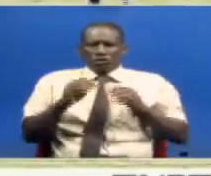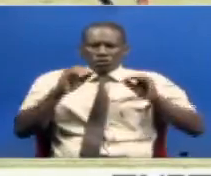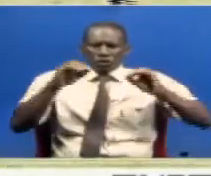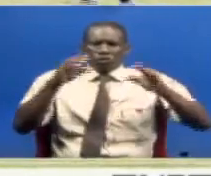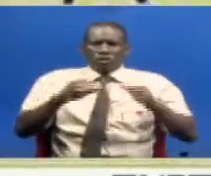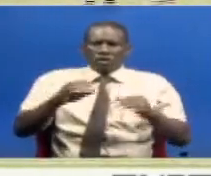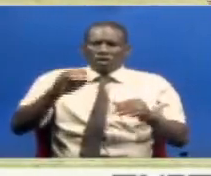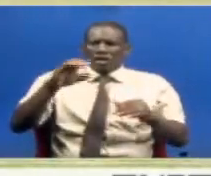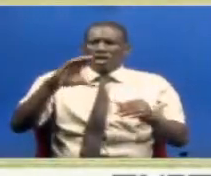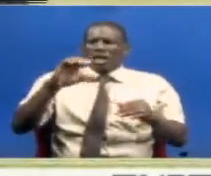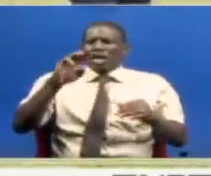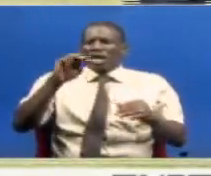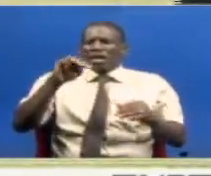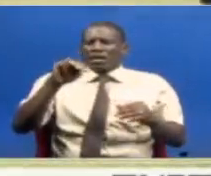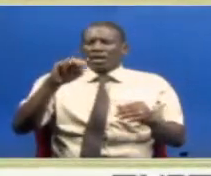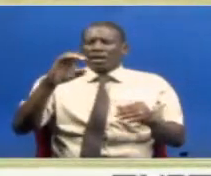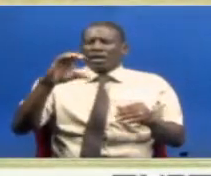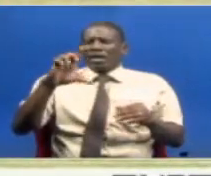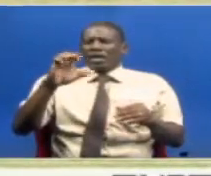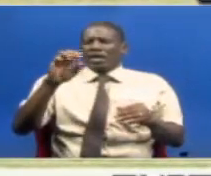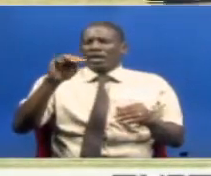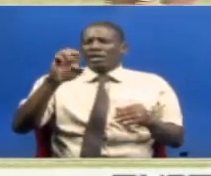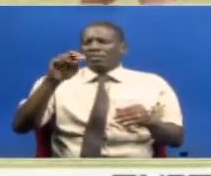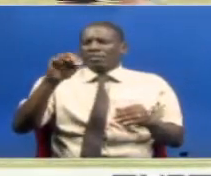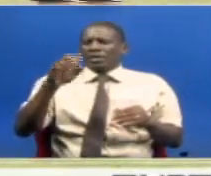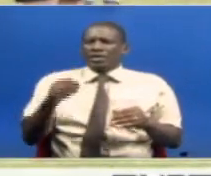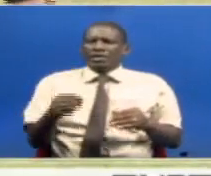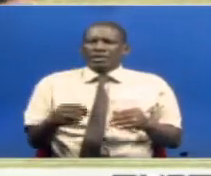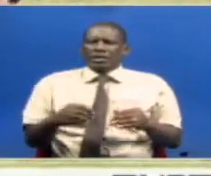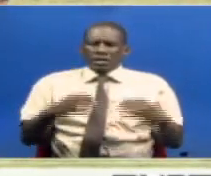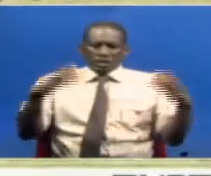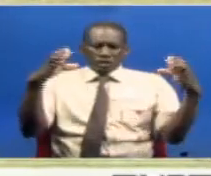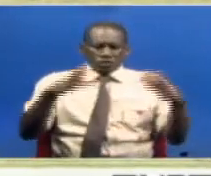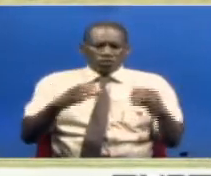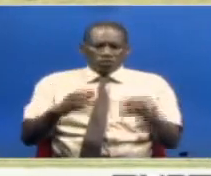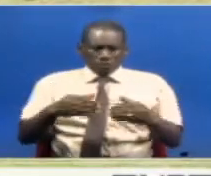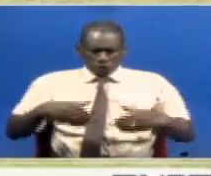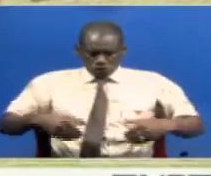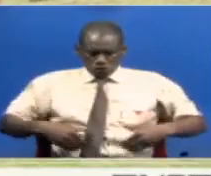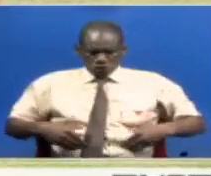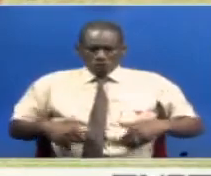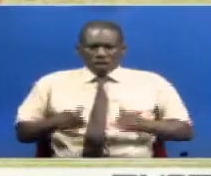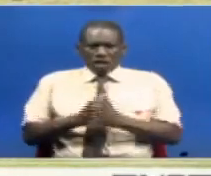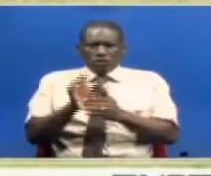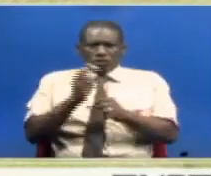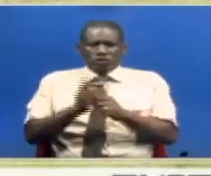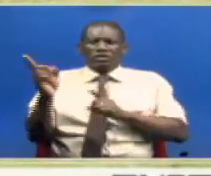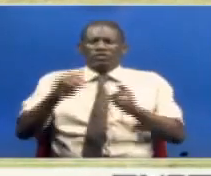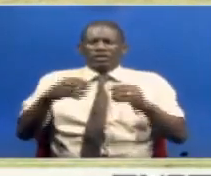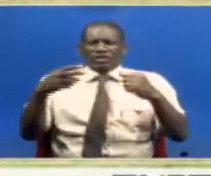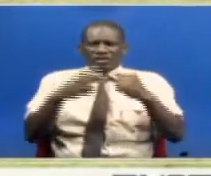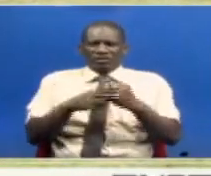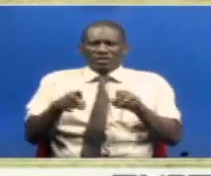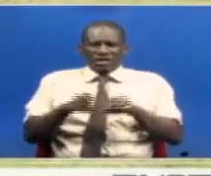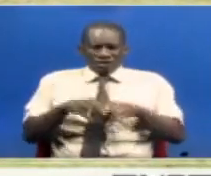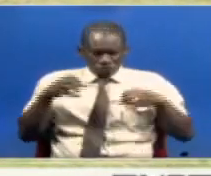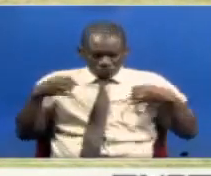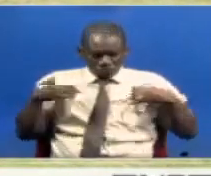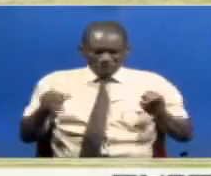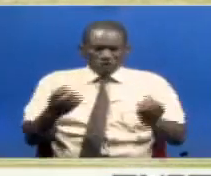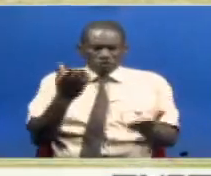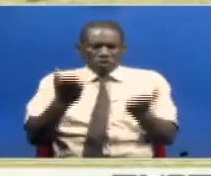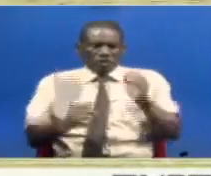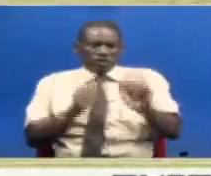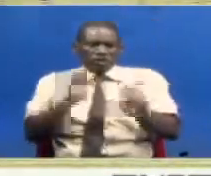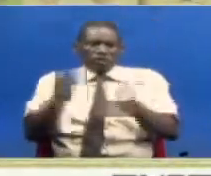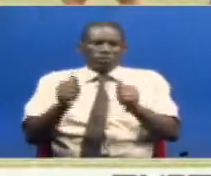von Gramko, the squad is relatively young and will be using the Safari Sevens as a litmus test to assess the competitiveness